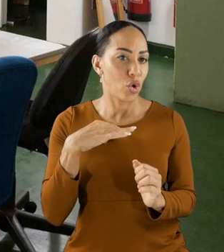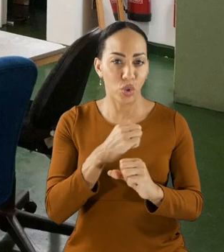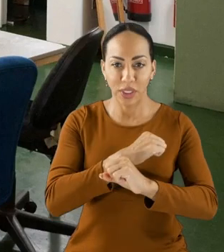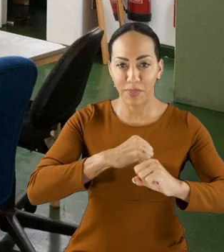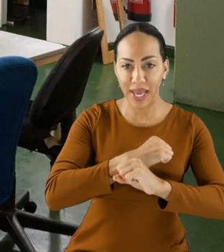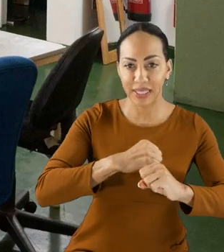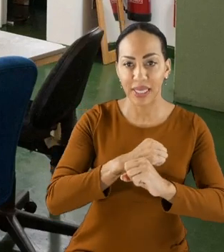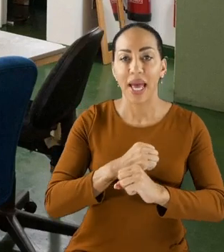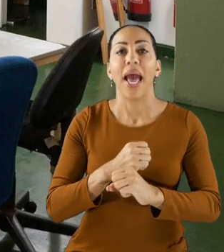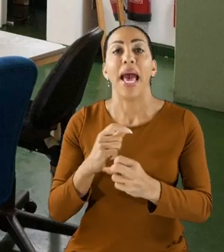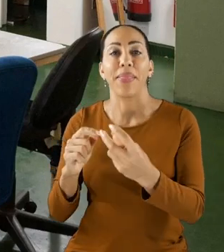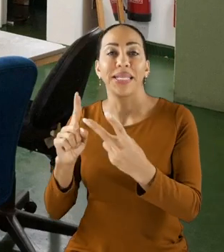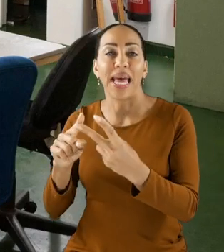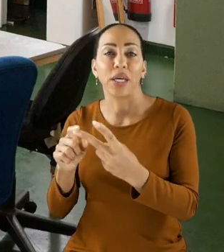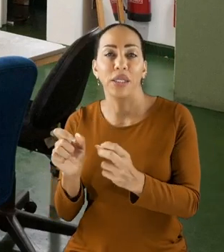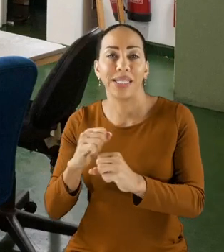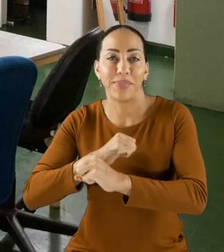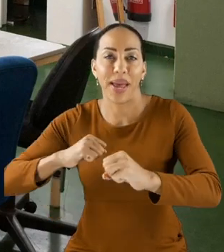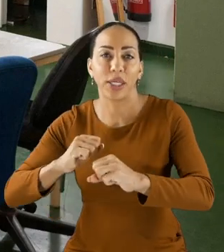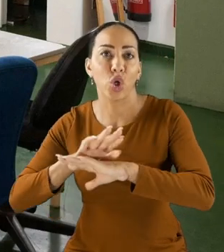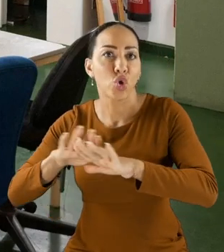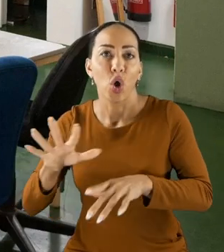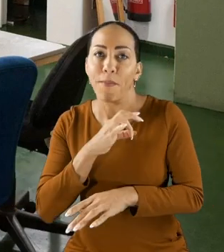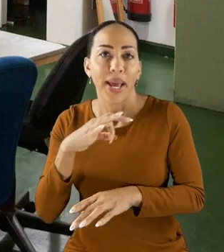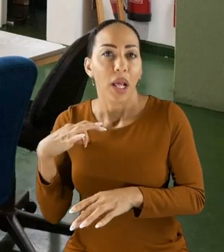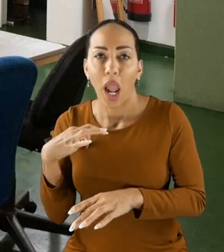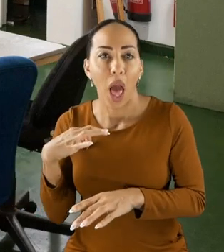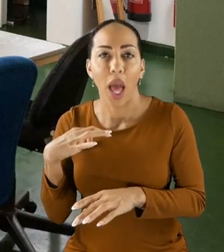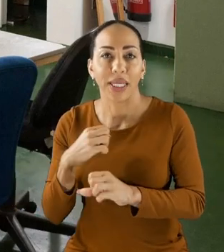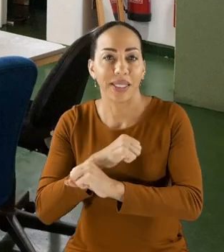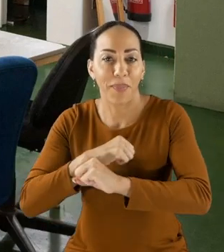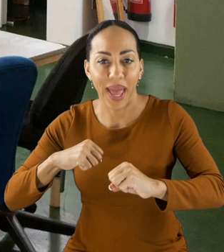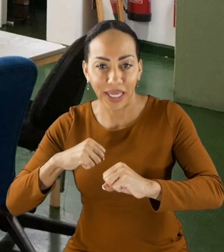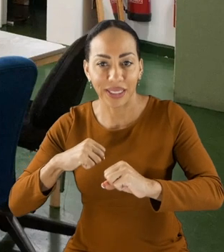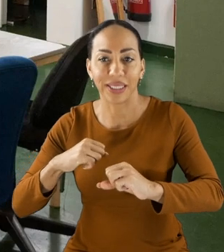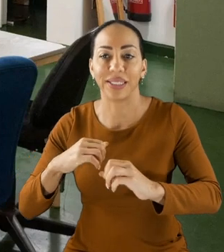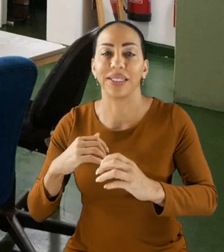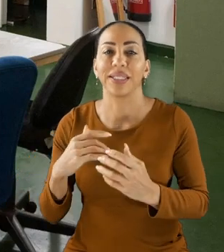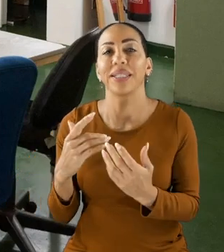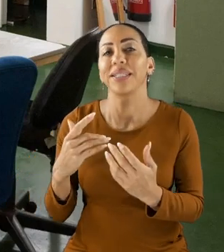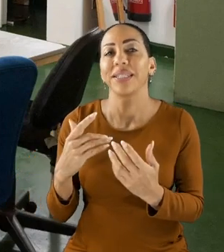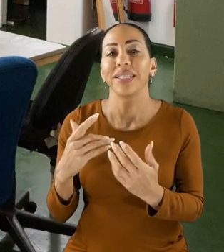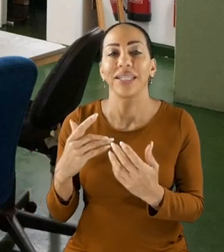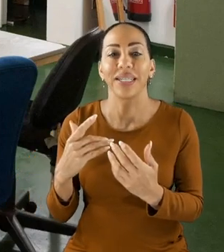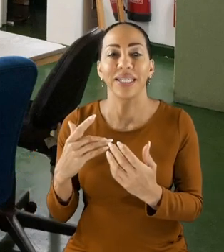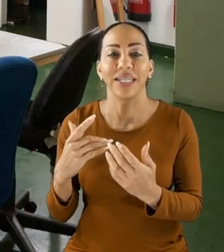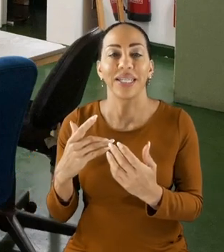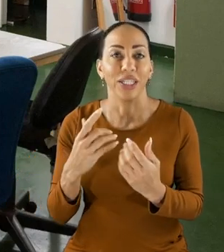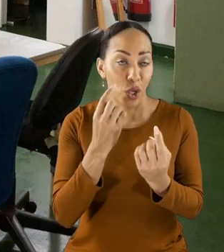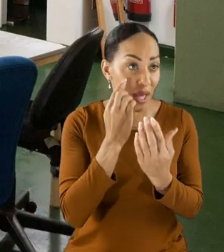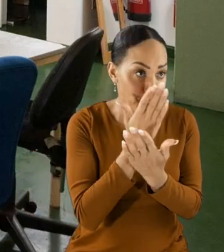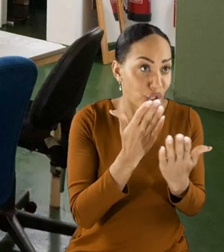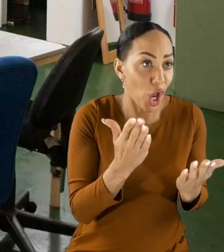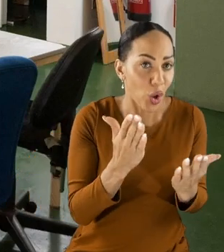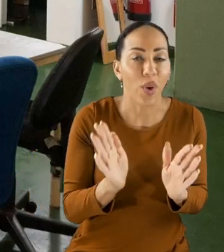this non-medicalized space. And in that non-medicalized space, we break between the show and the life